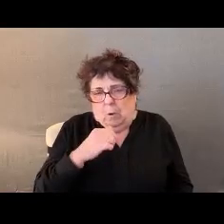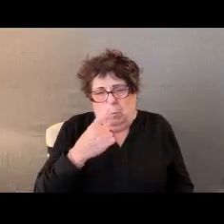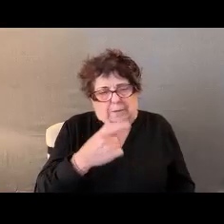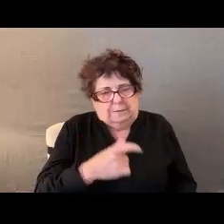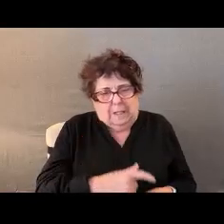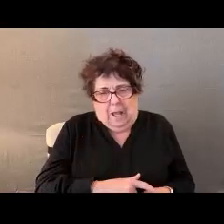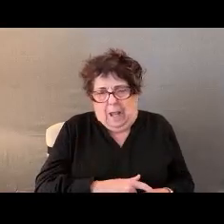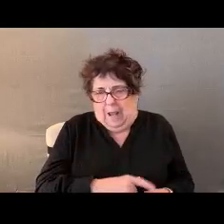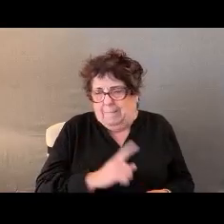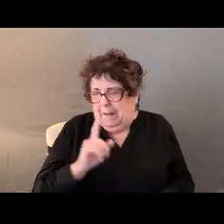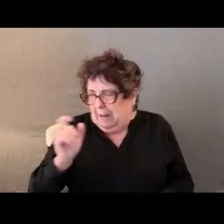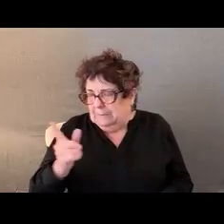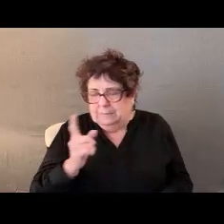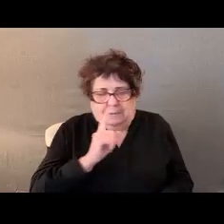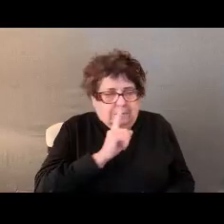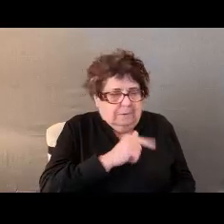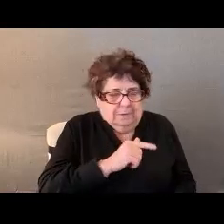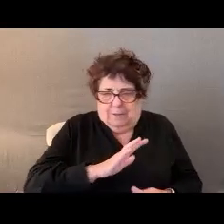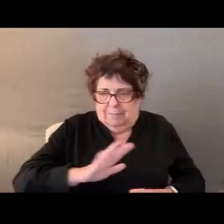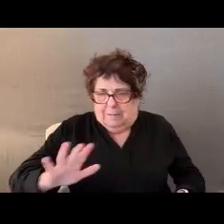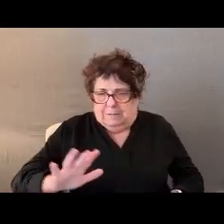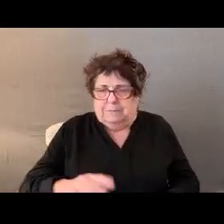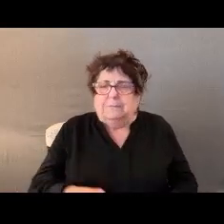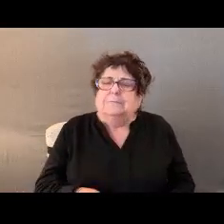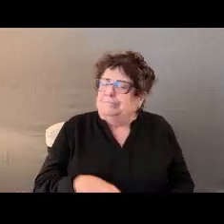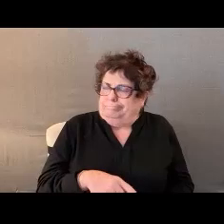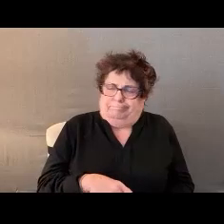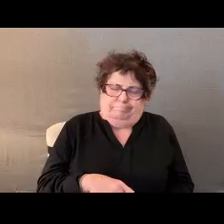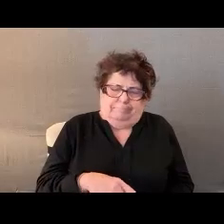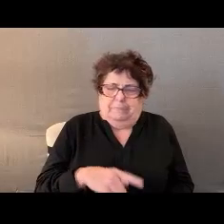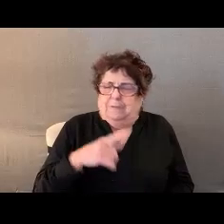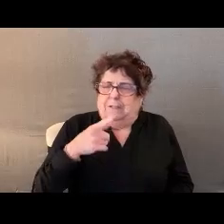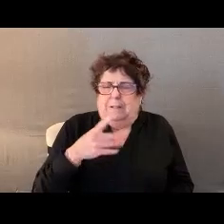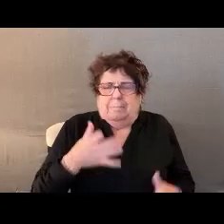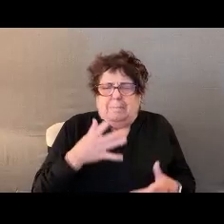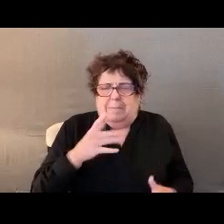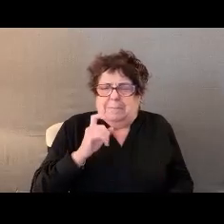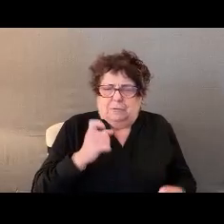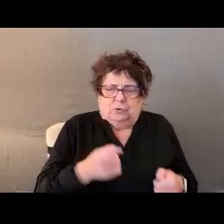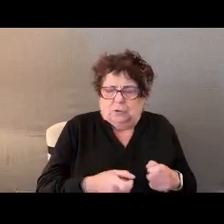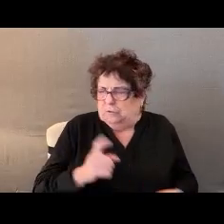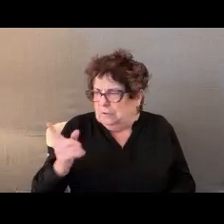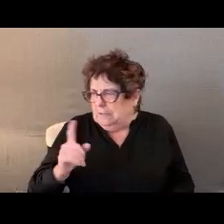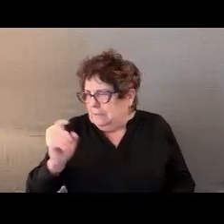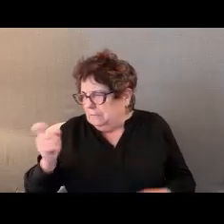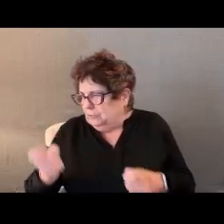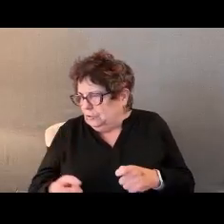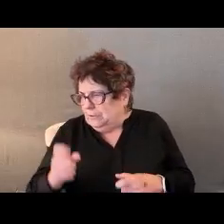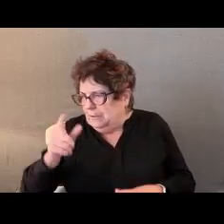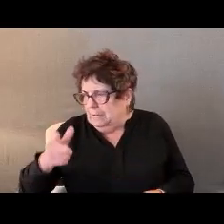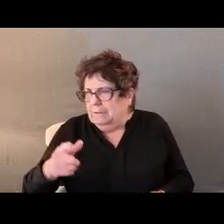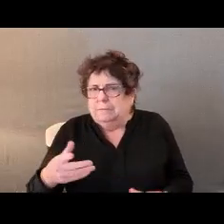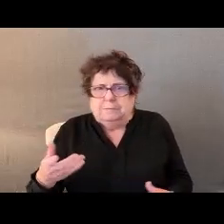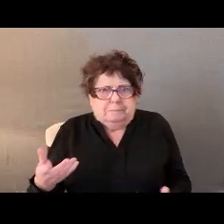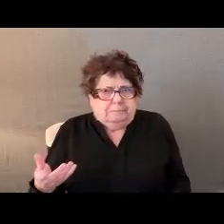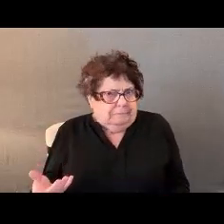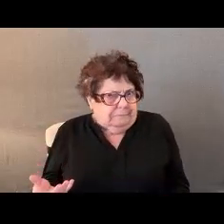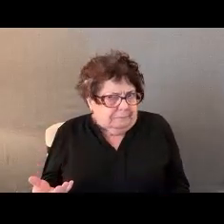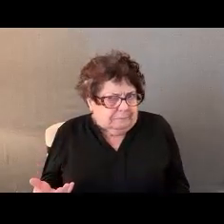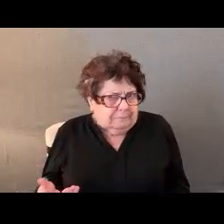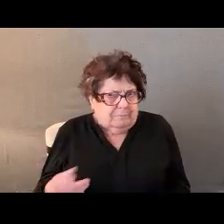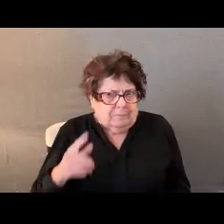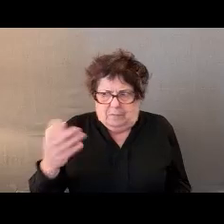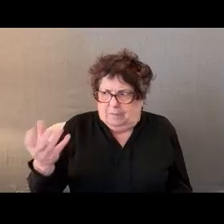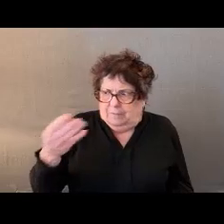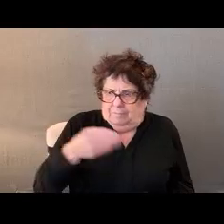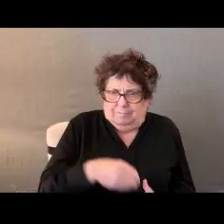needs change, or as stakeholder needs change, then you do have to involve them later on in that process and just evaluate how it is that we can